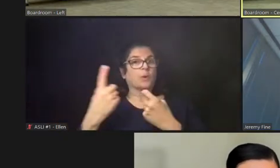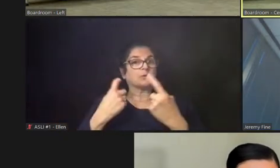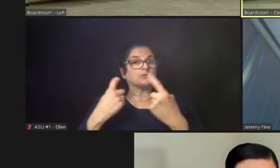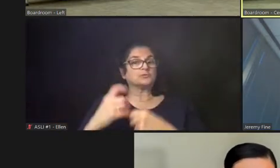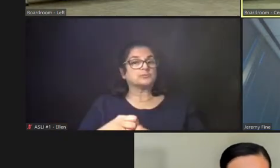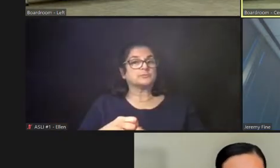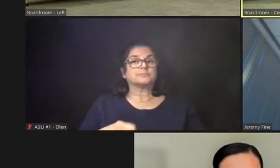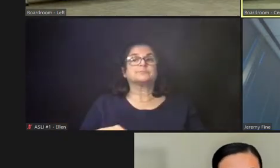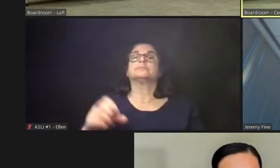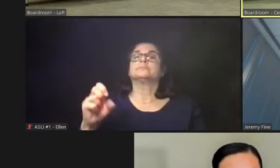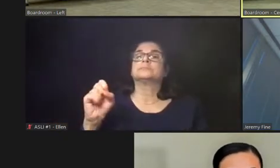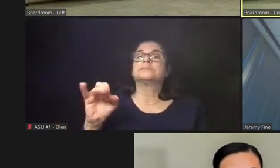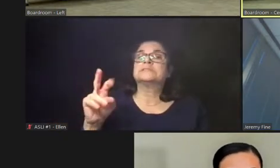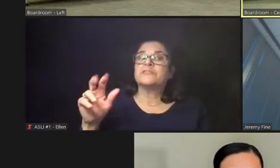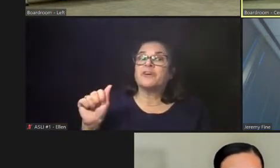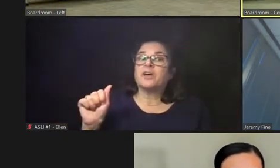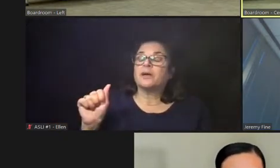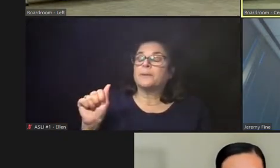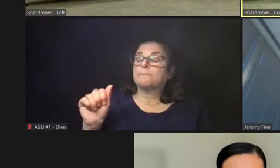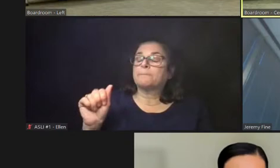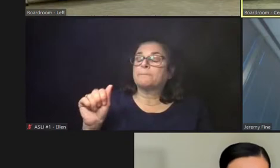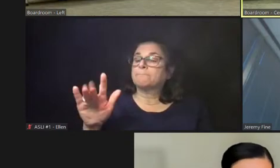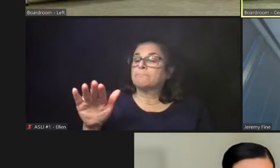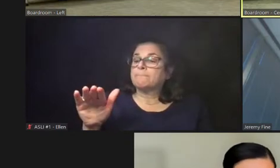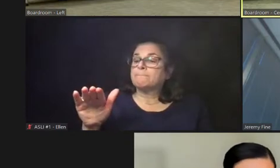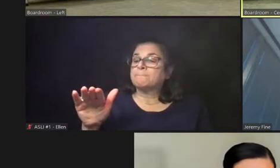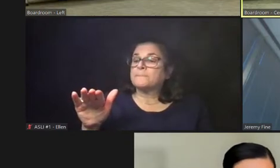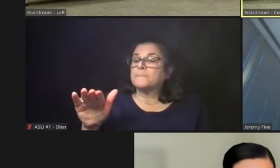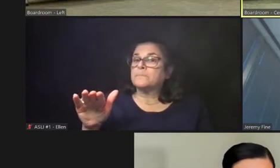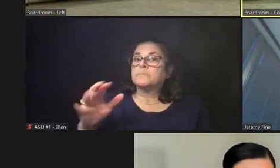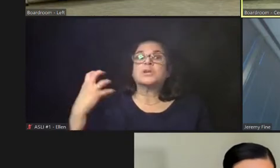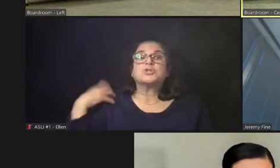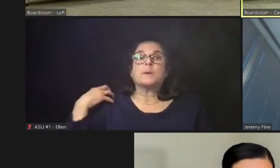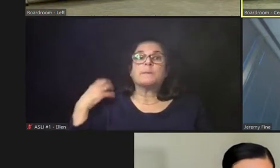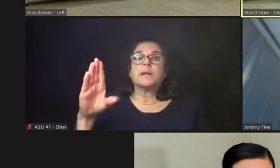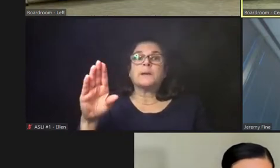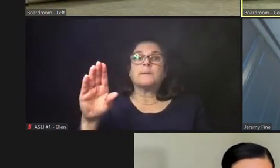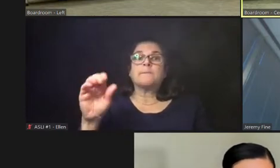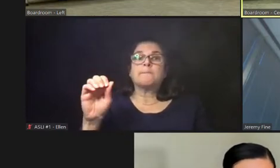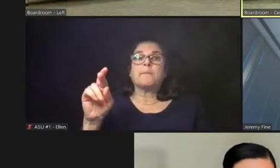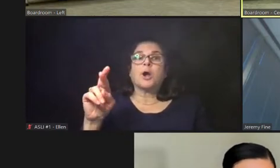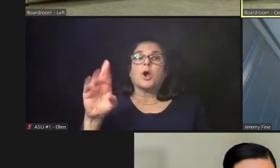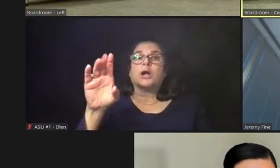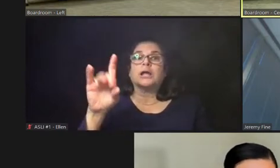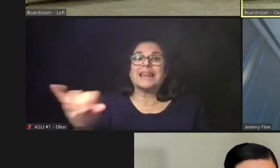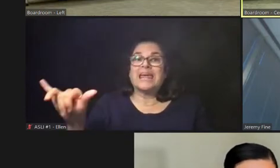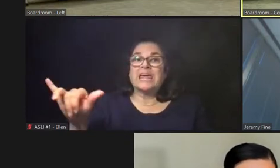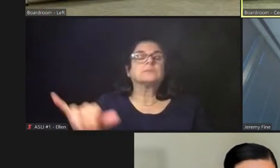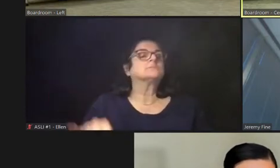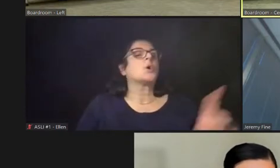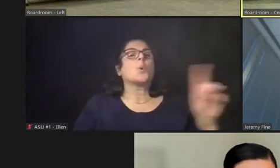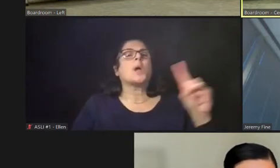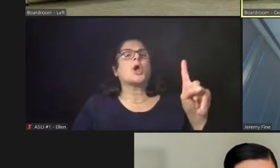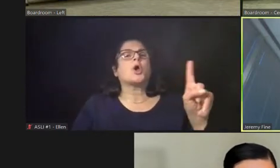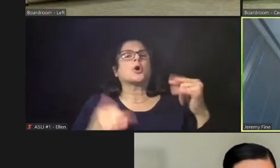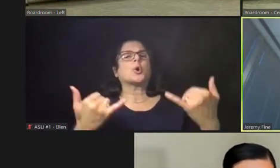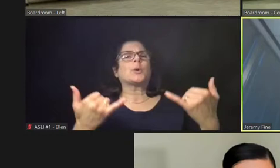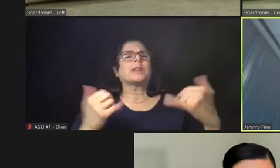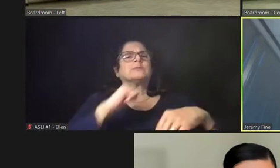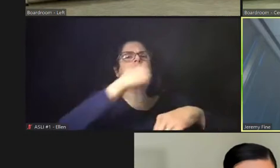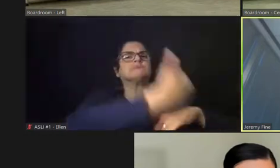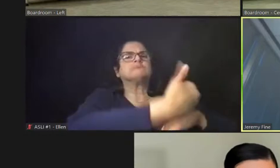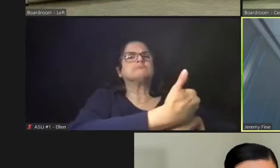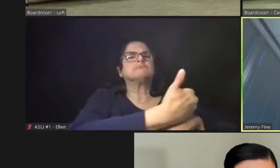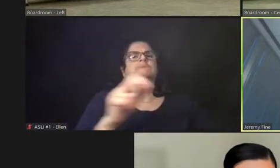I don't have a question. Questions, from Barkley? So where are the current locations of the kiosks? So we